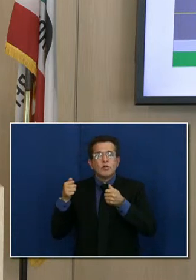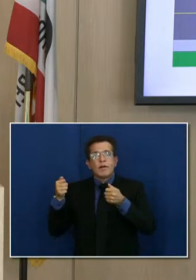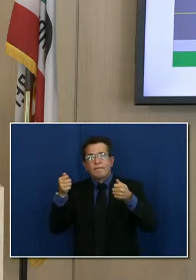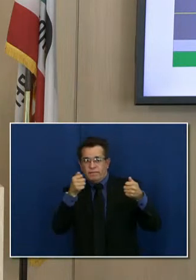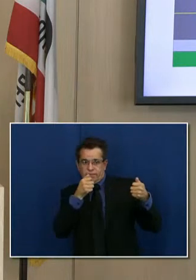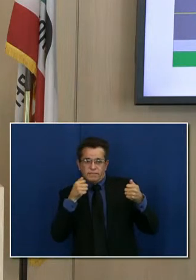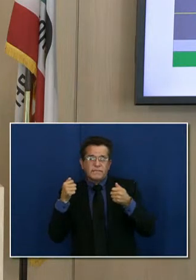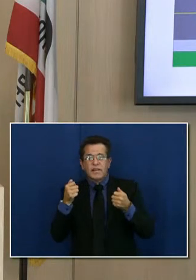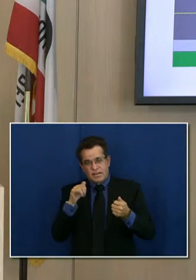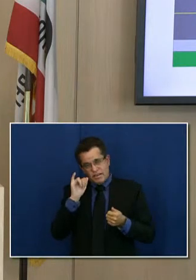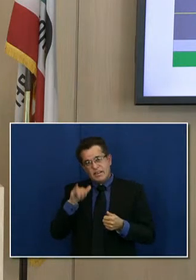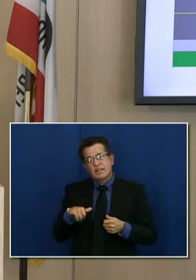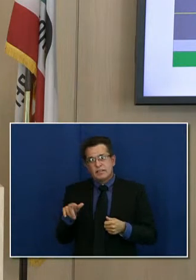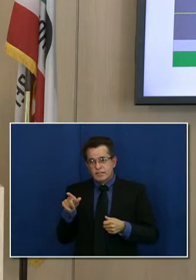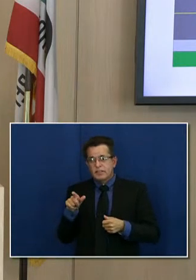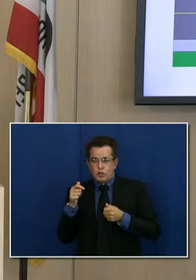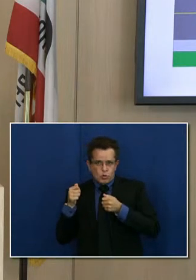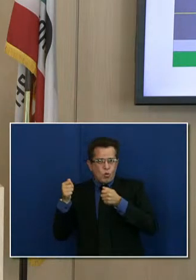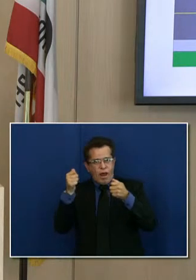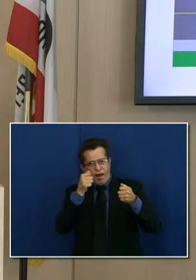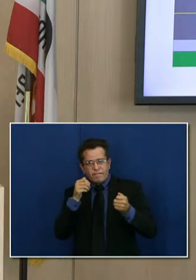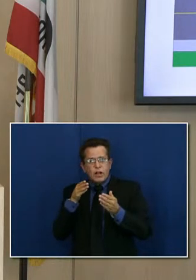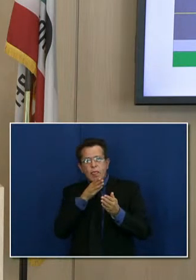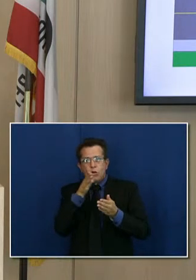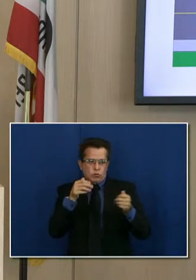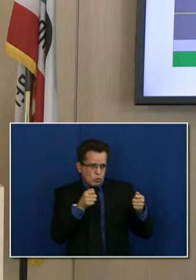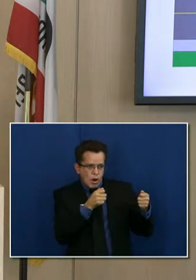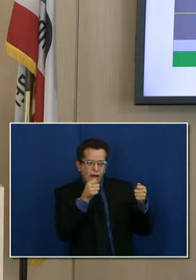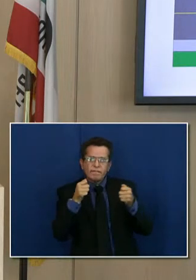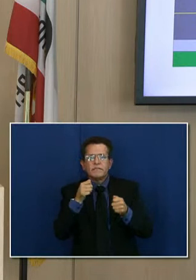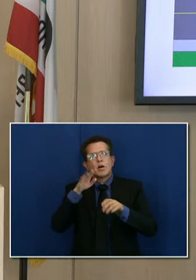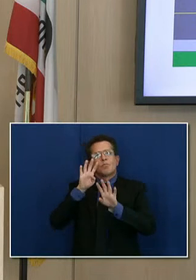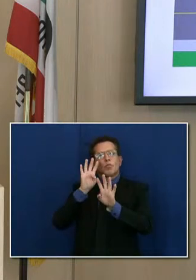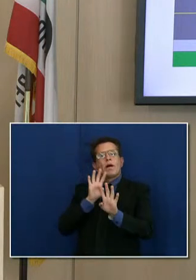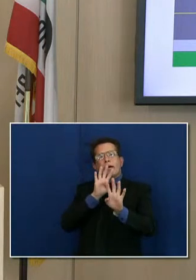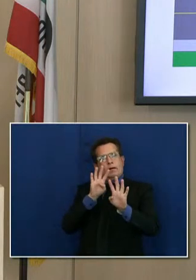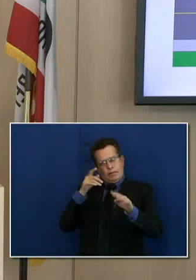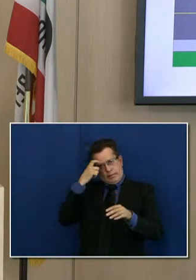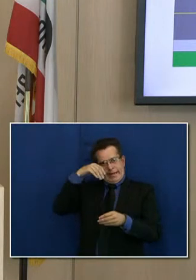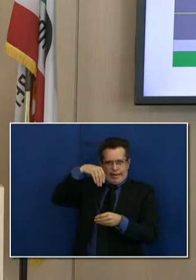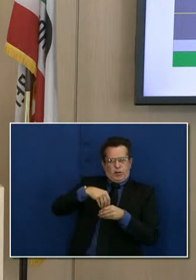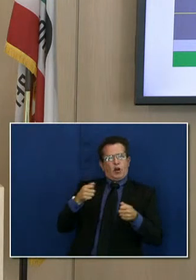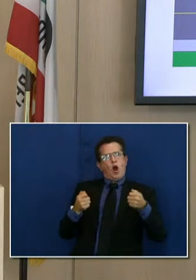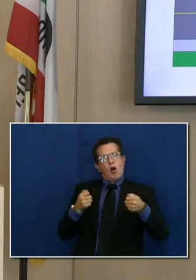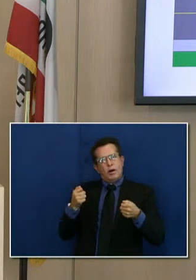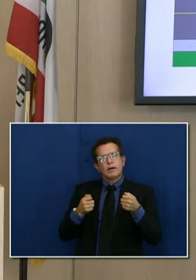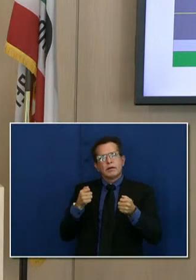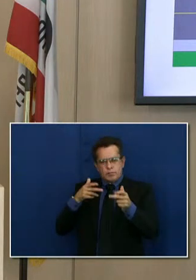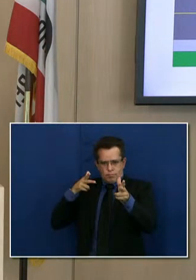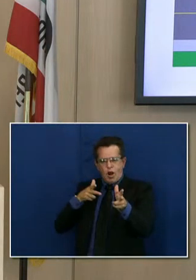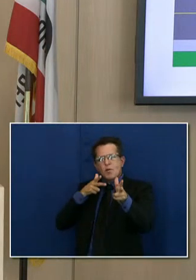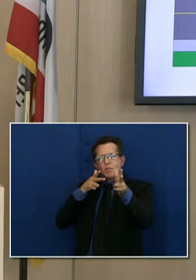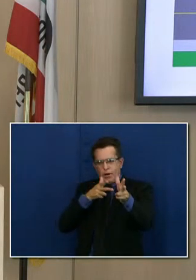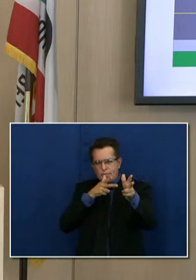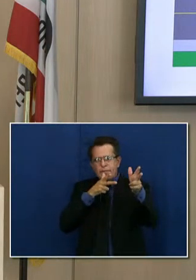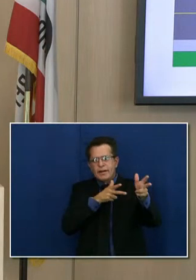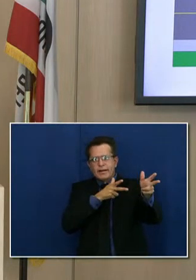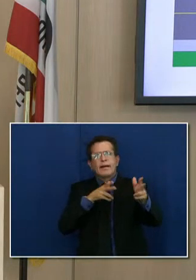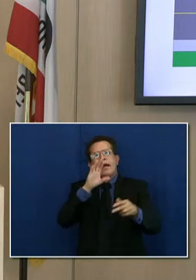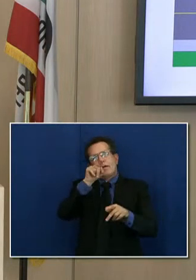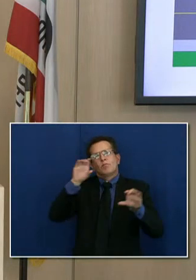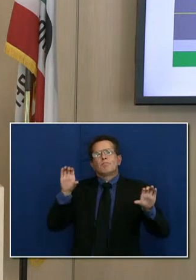website, include drive-through events and car parades, and dressing up homes and yards with